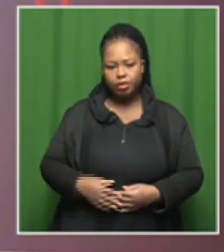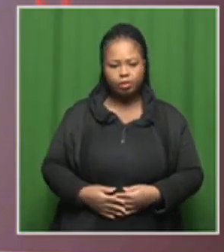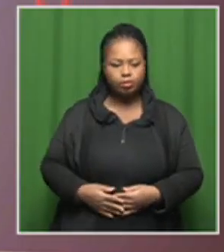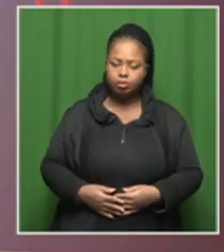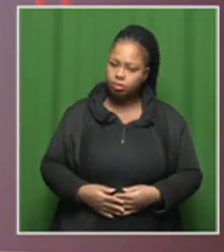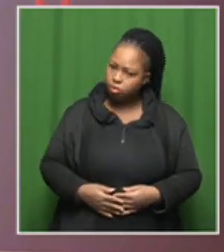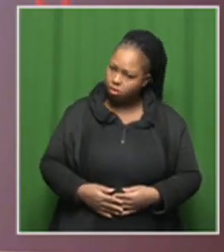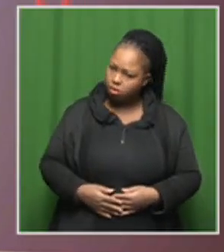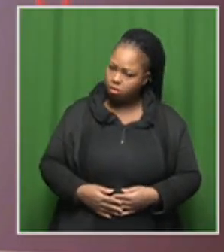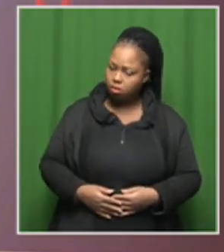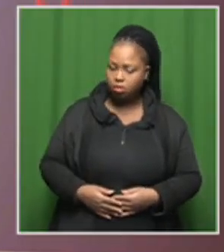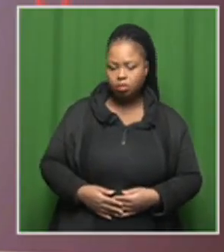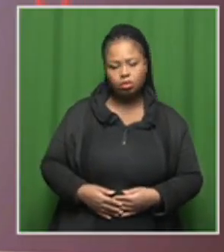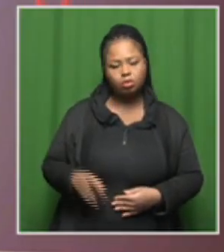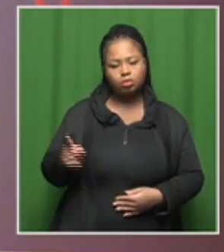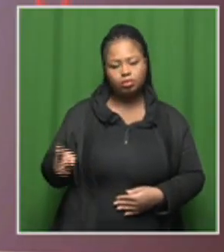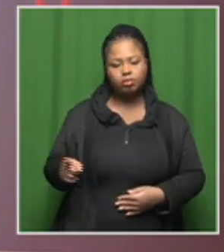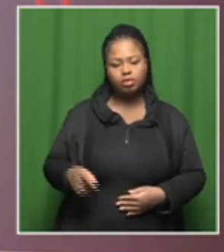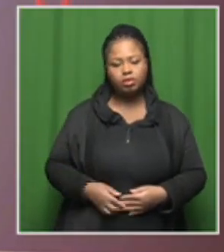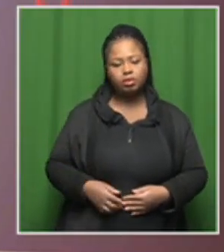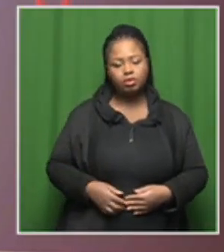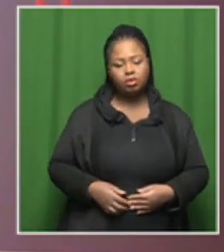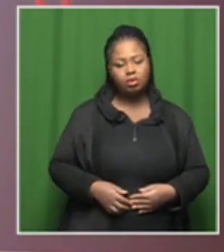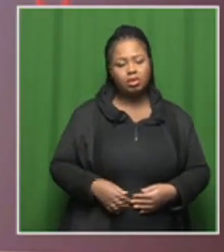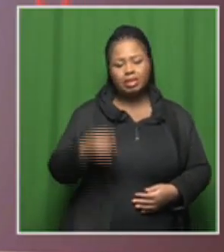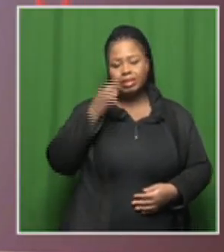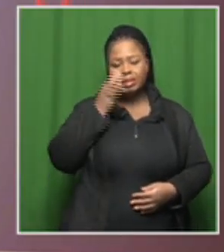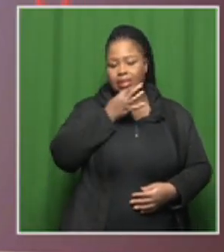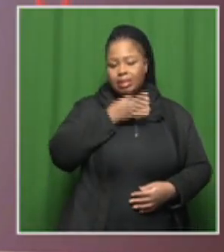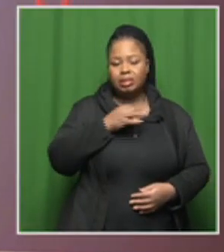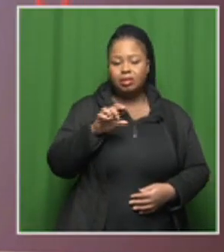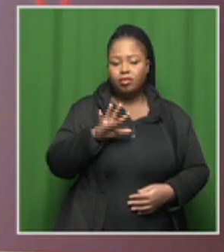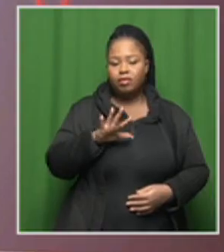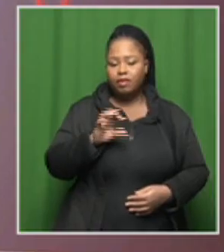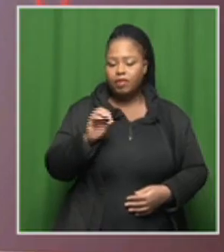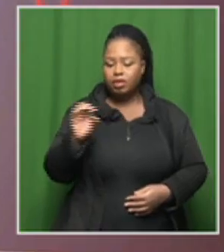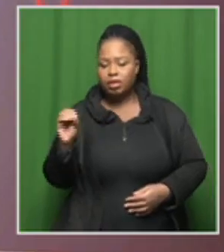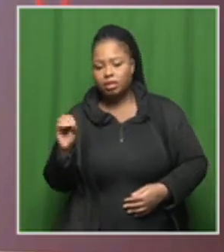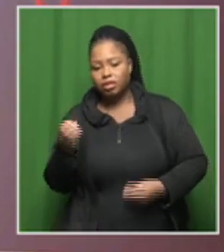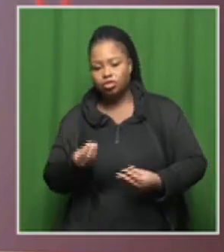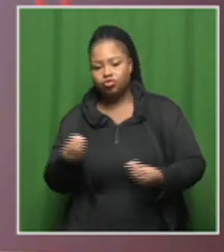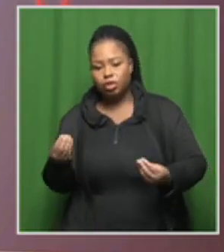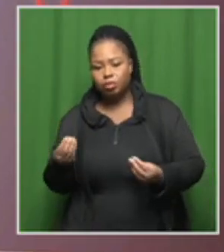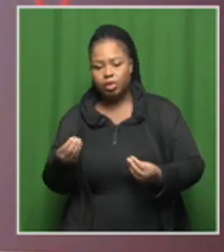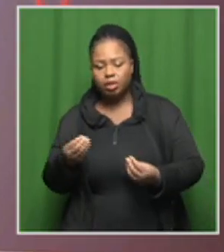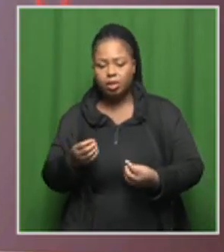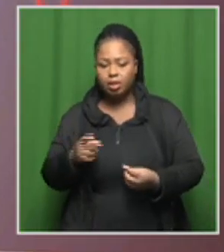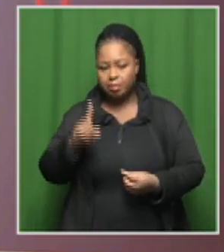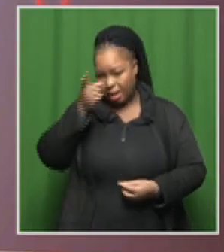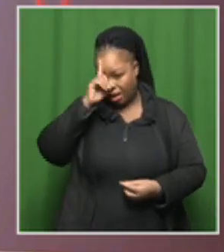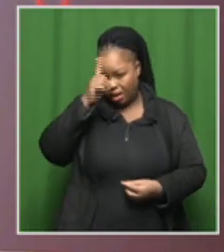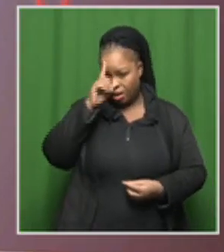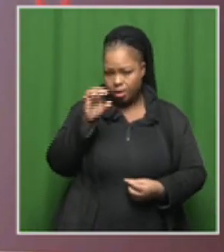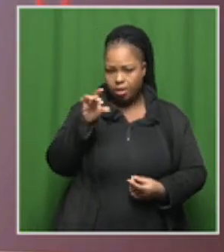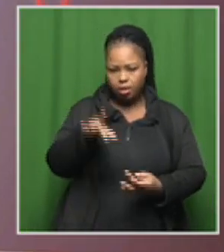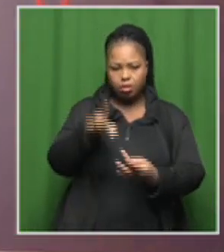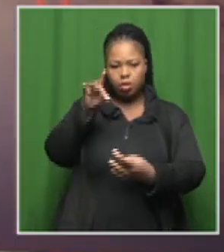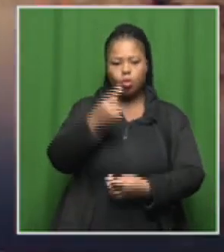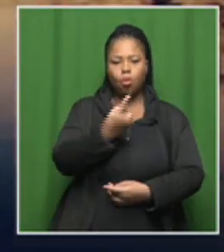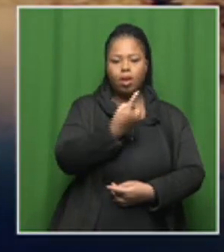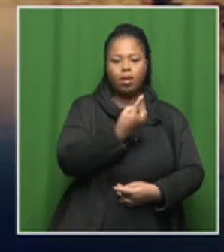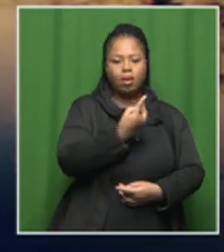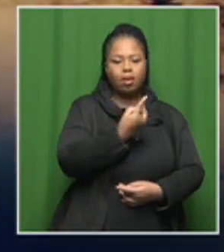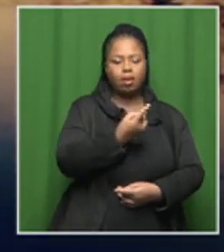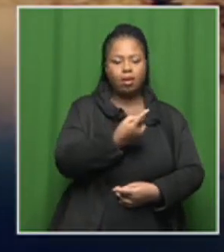big stats, just talking about them, 1 in 500 children, black children in South Africa,